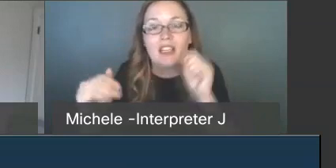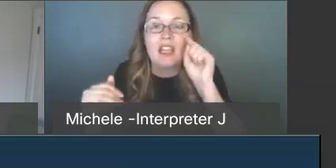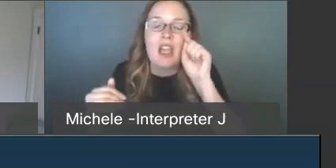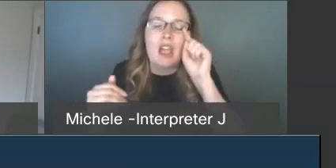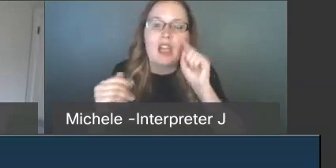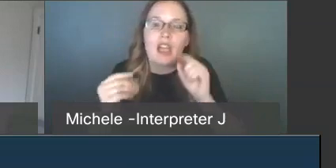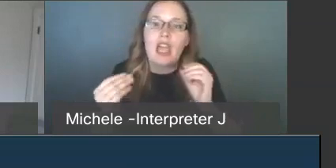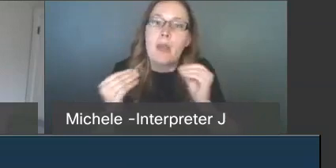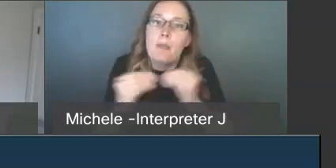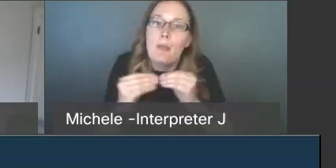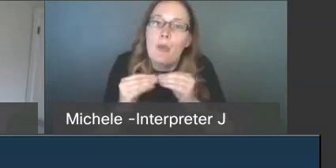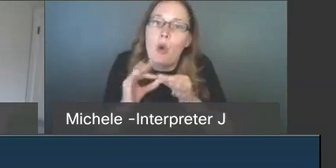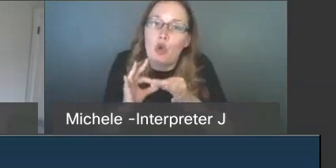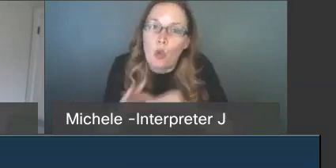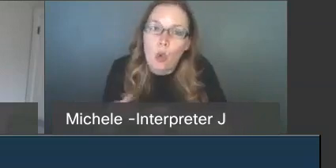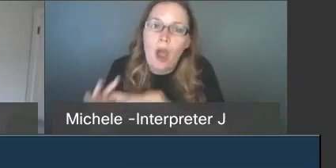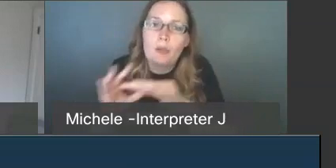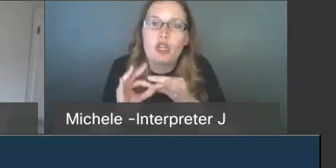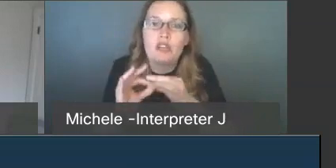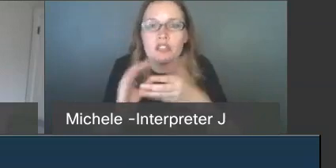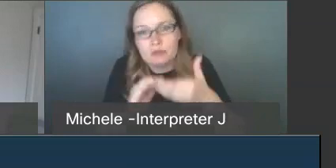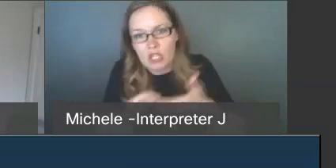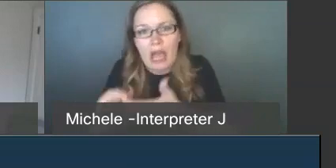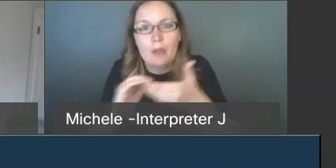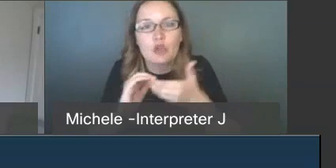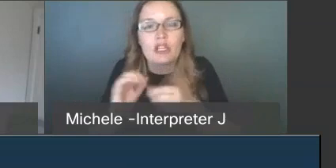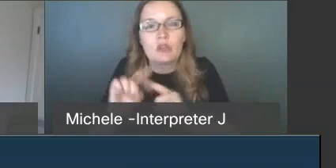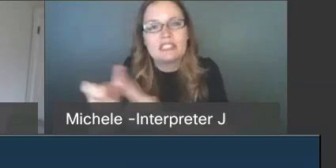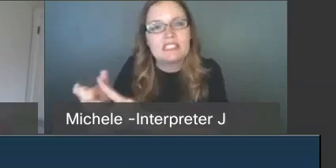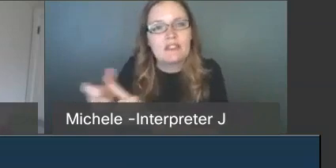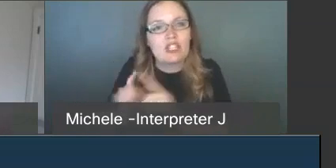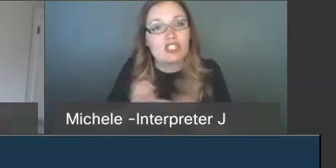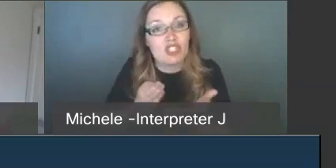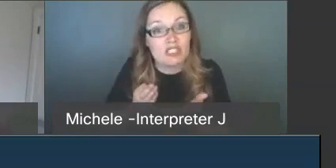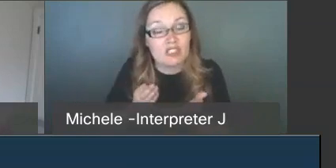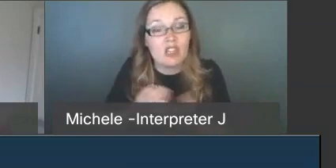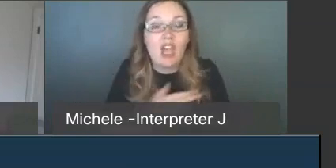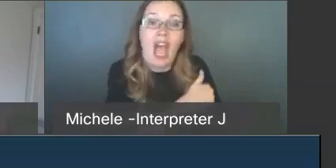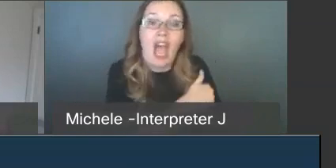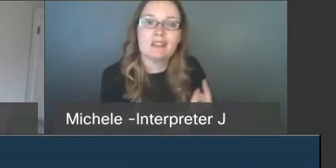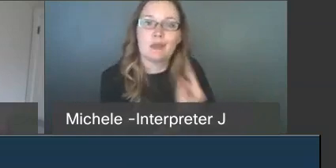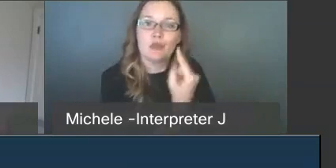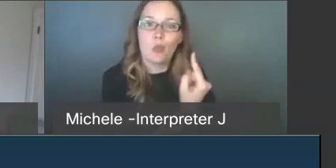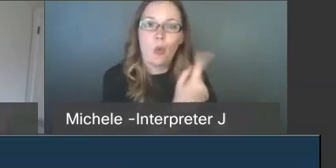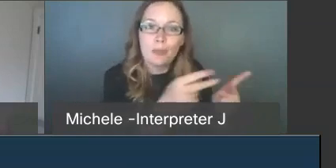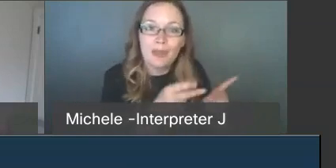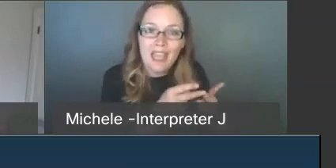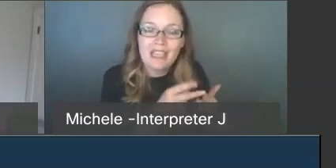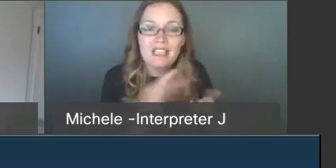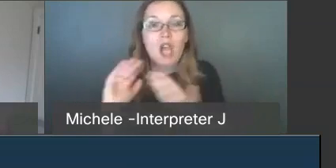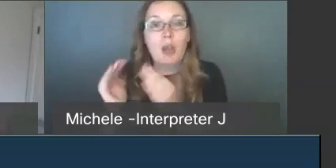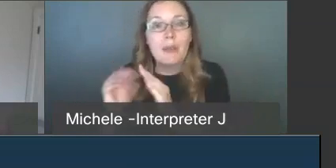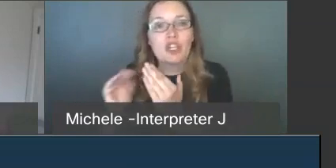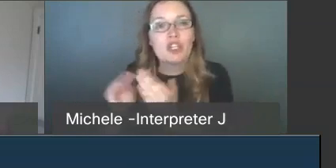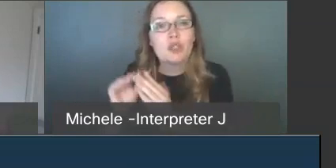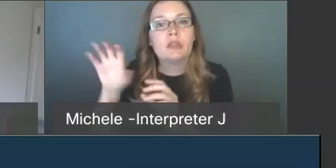more cooperative, collaborative in terms of the different services, right? So the hospital is a one point, versus in the community, it might be